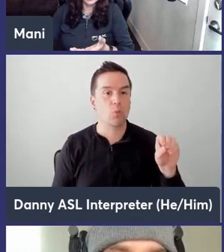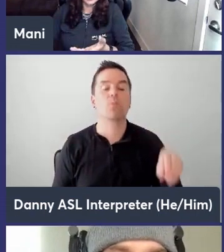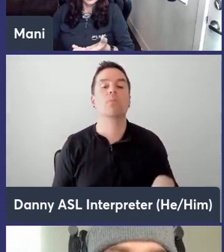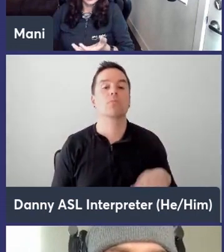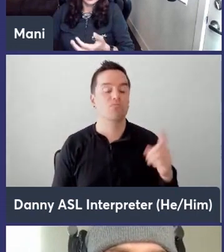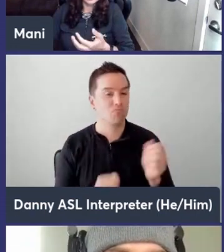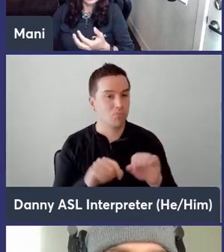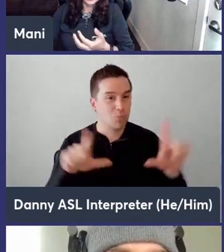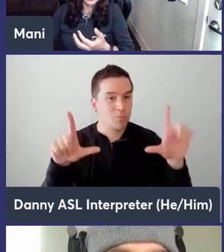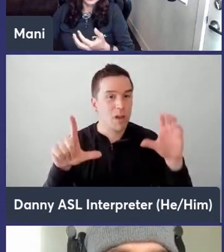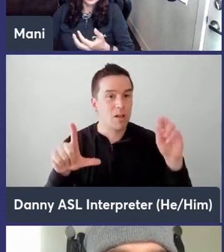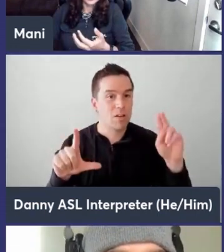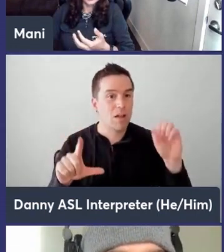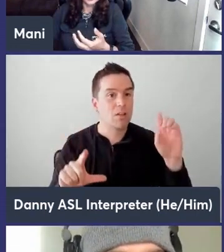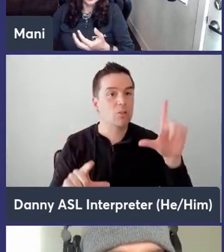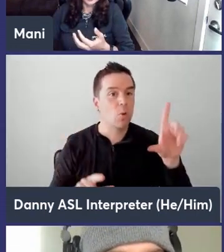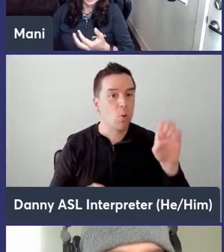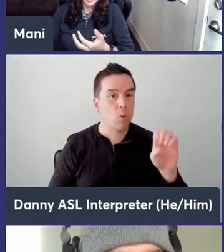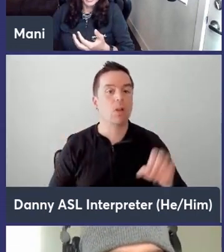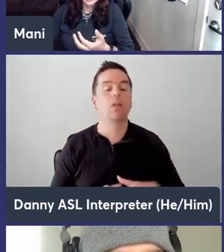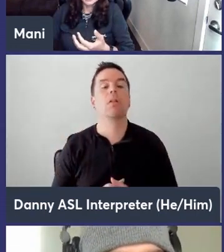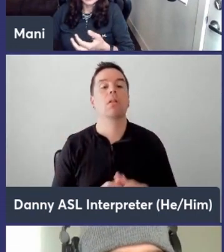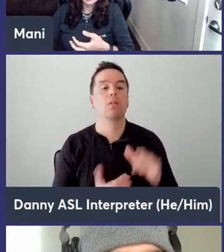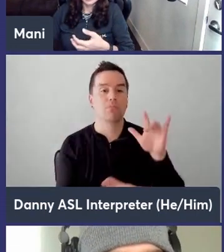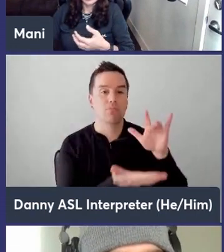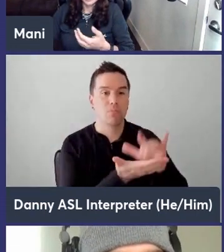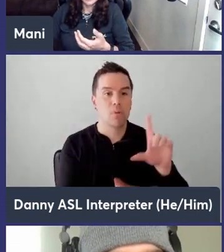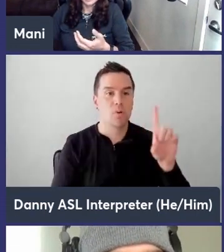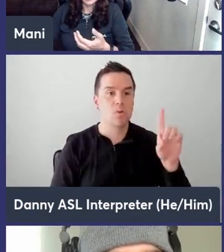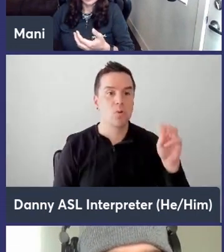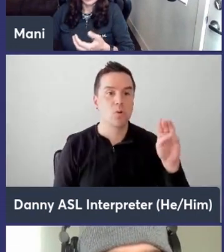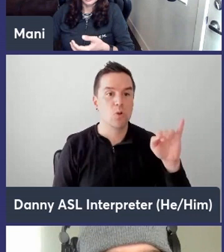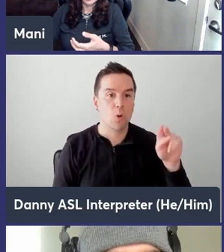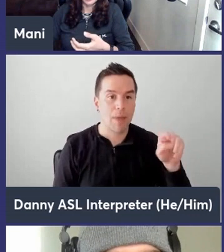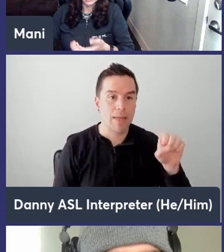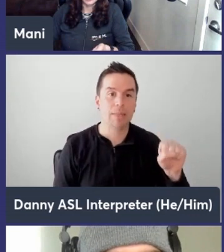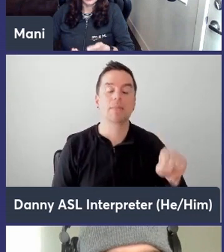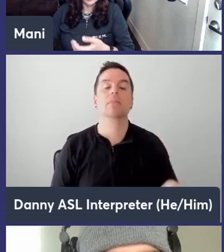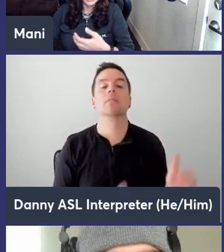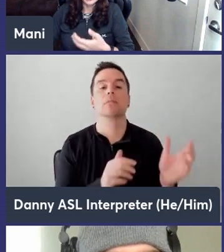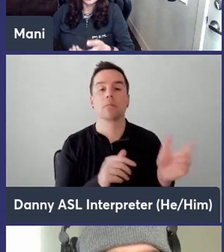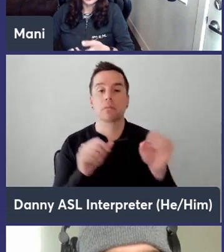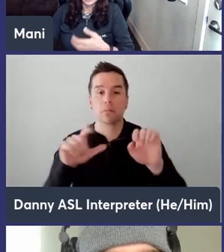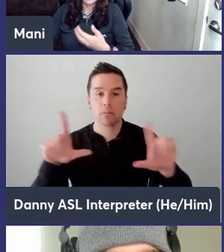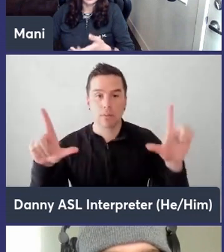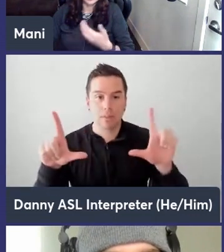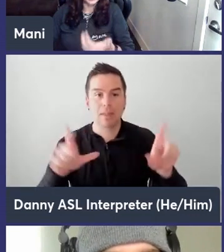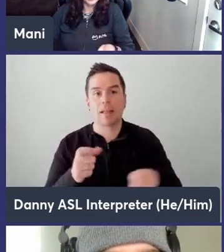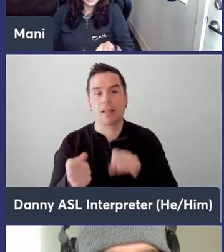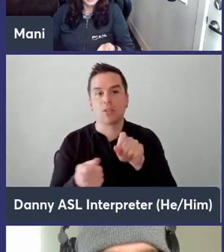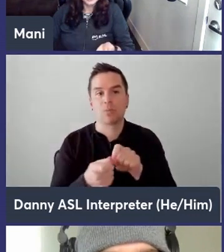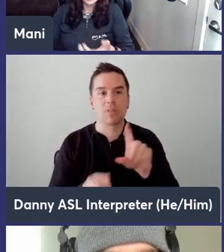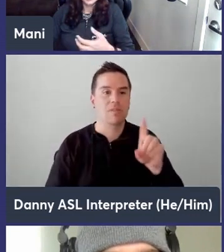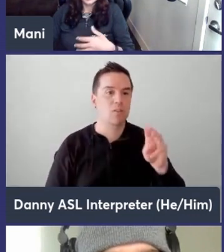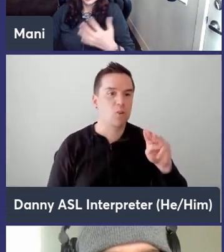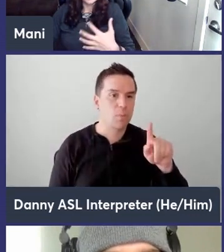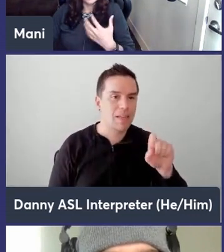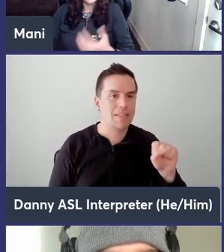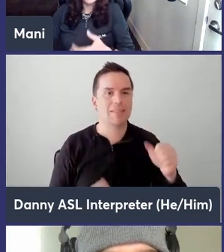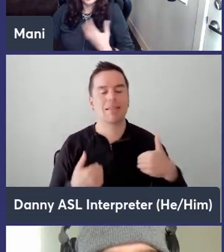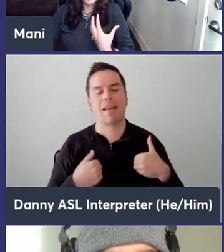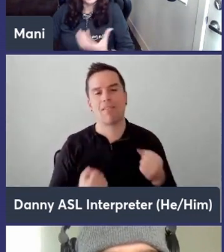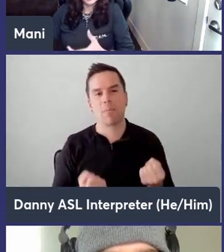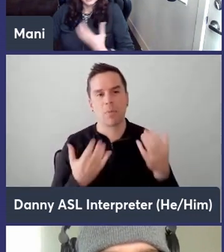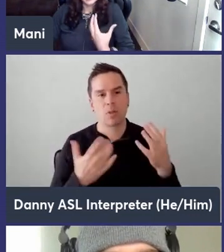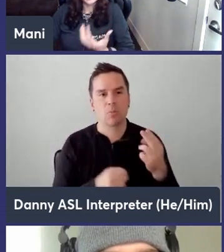console, you can go to domains, and then on the particular domain, you will have multiple users. So I'm not